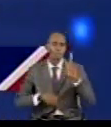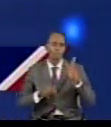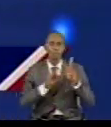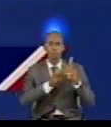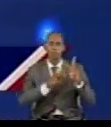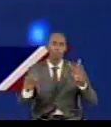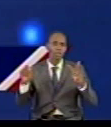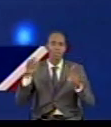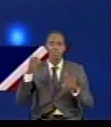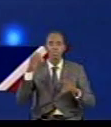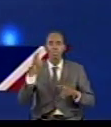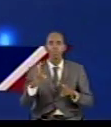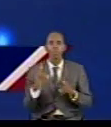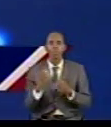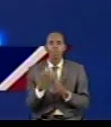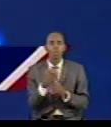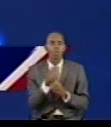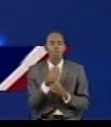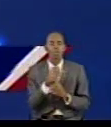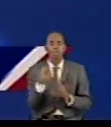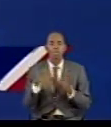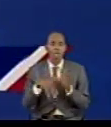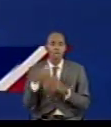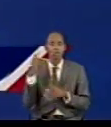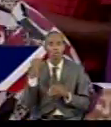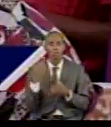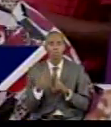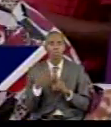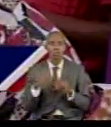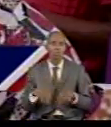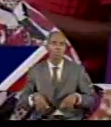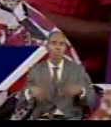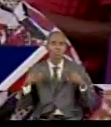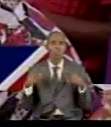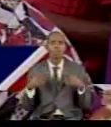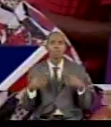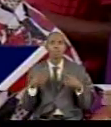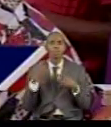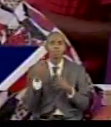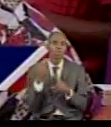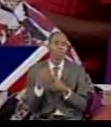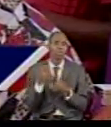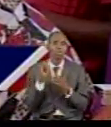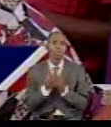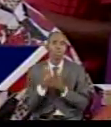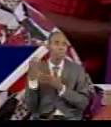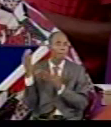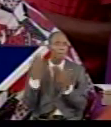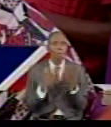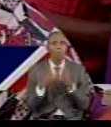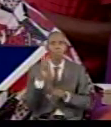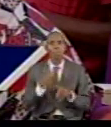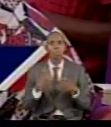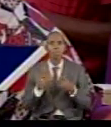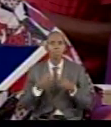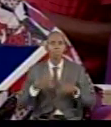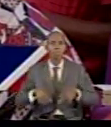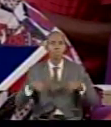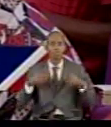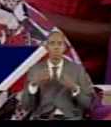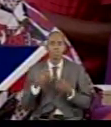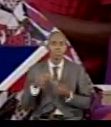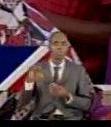forth the word of life, the word that brings people to life,